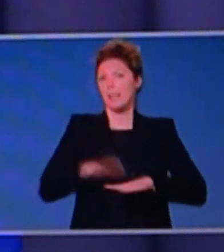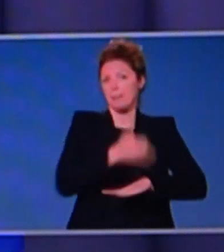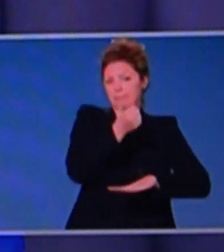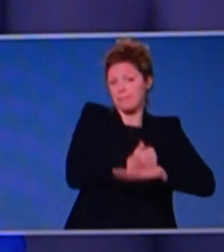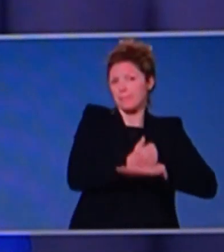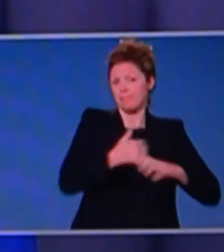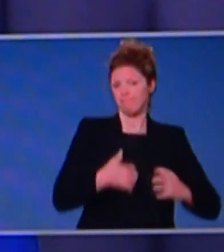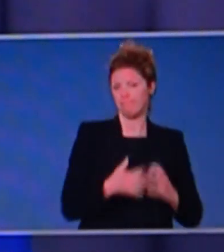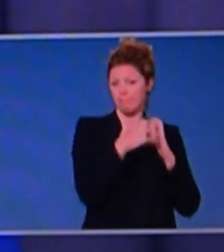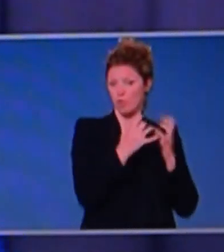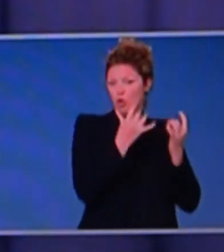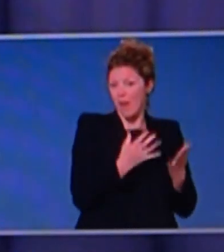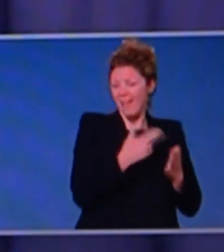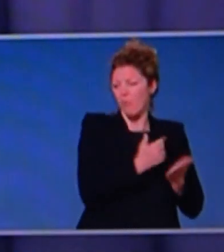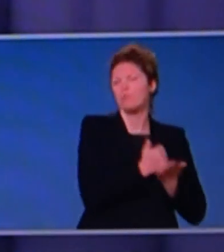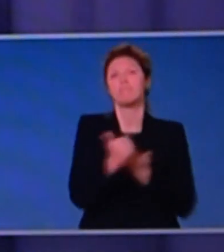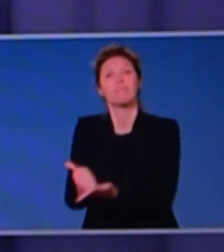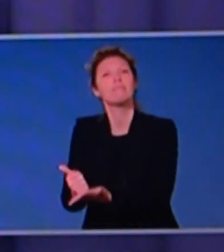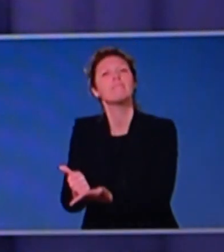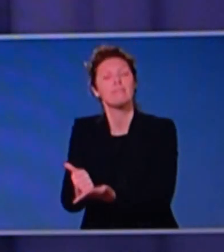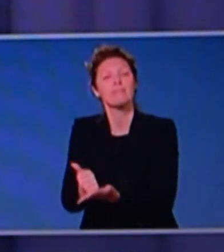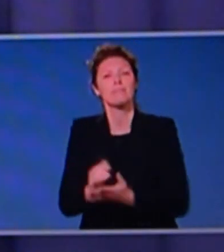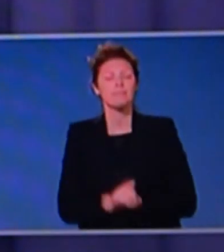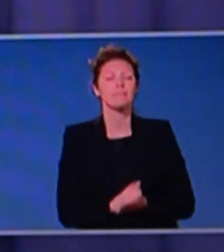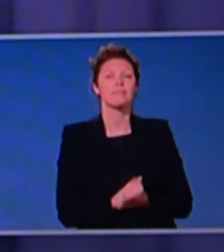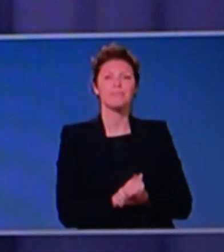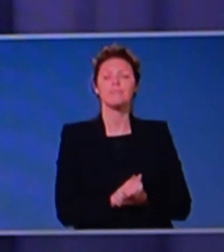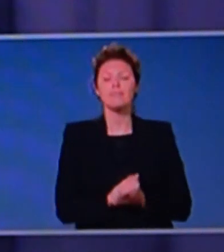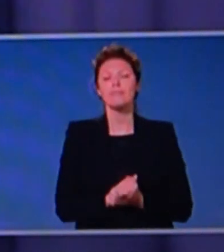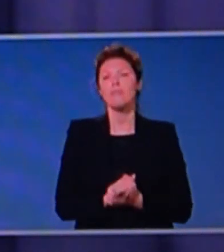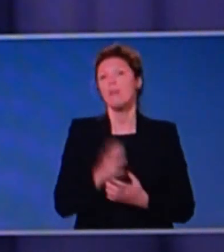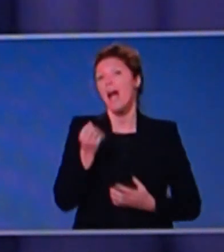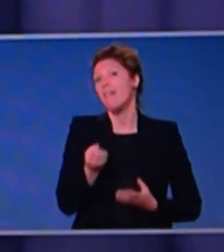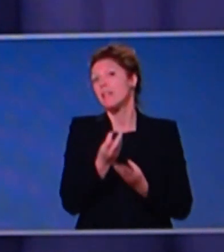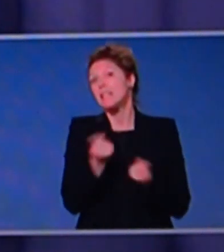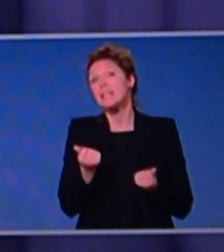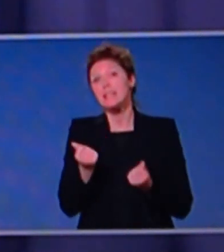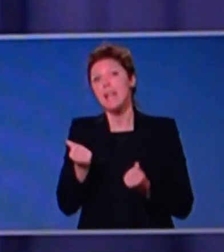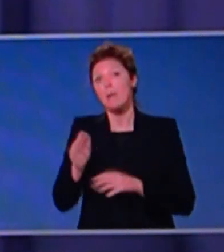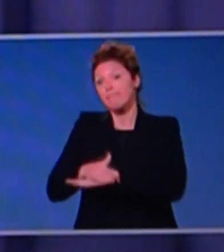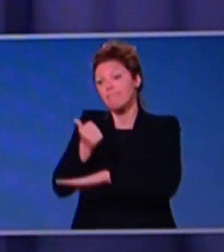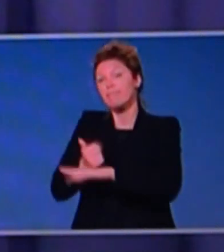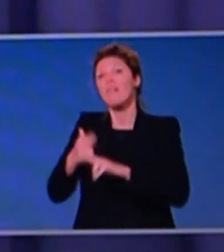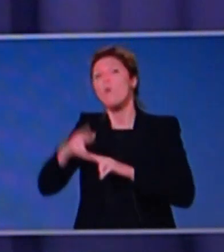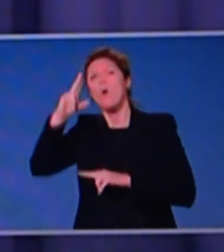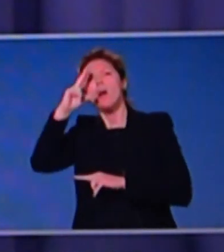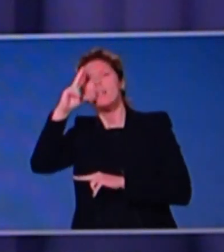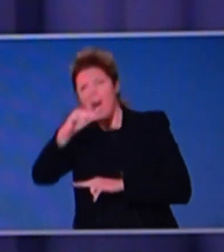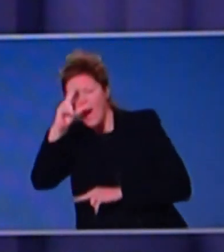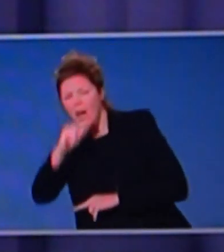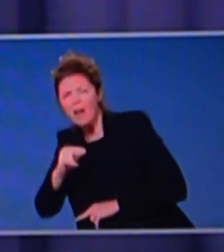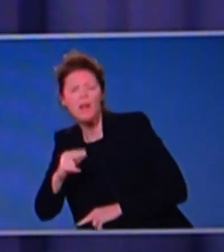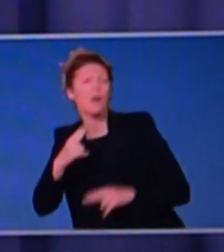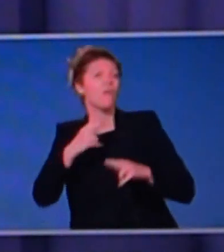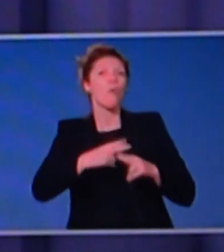them. In that space, we did some support services for our older Australians, for our younger Australians who were